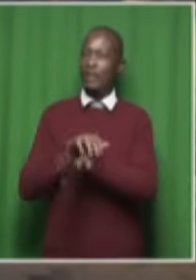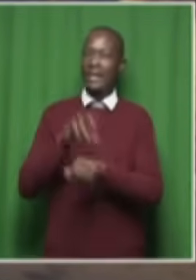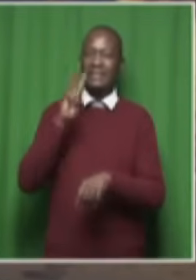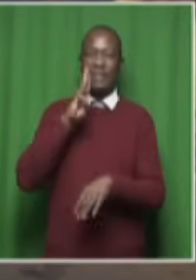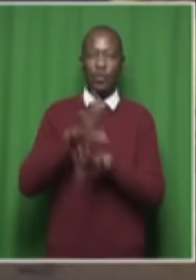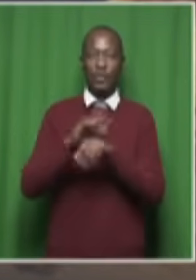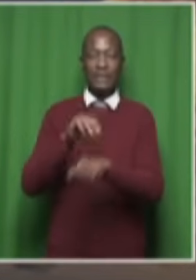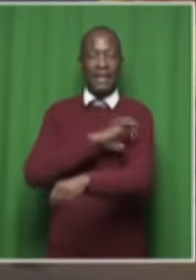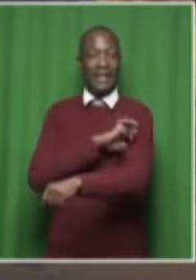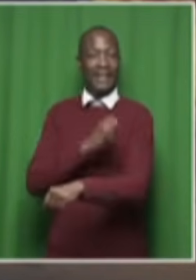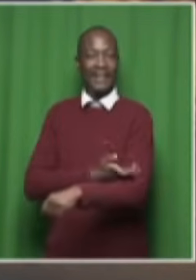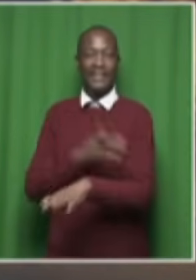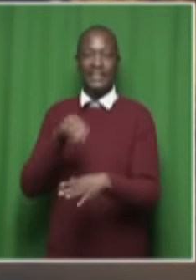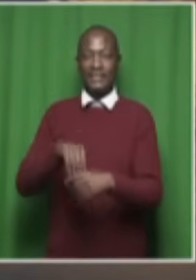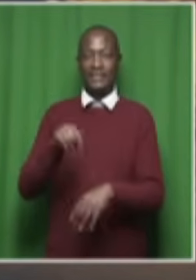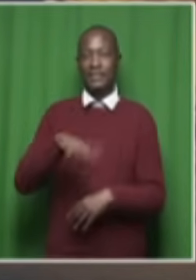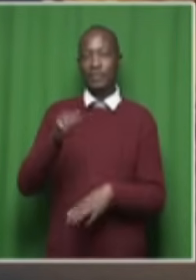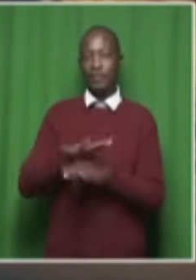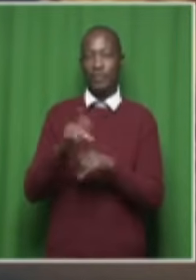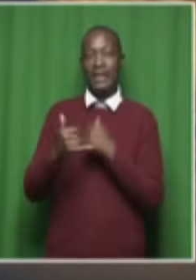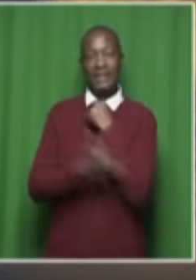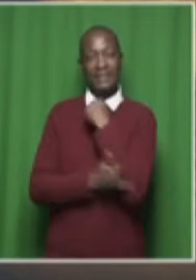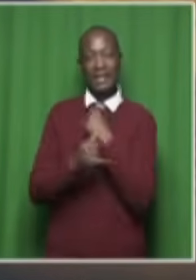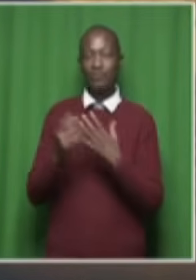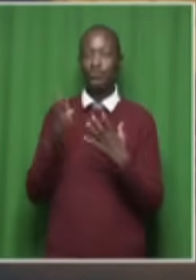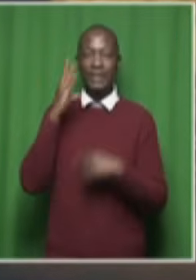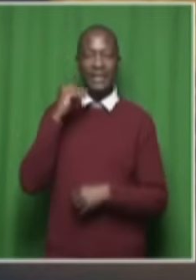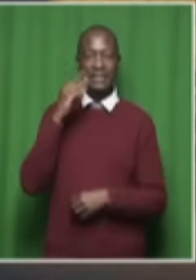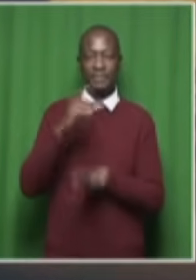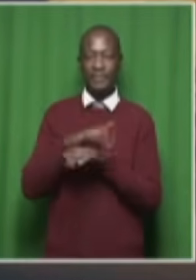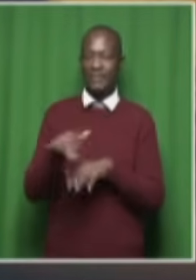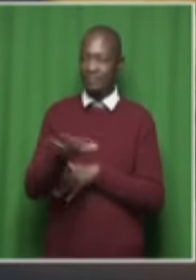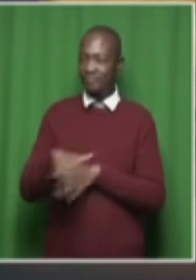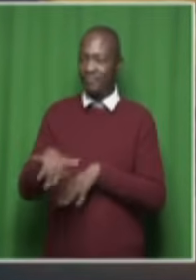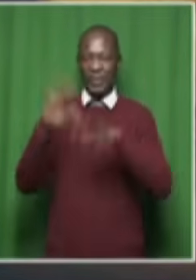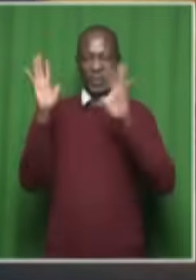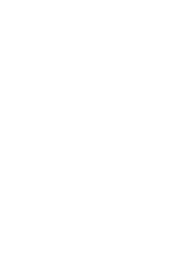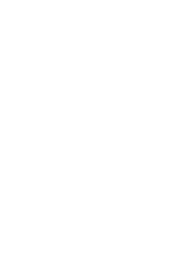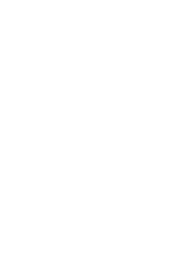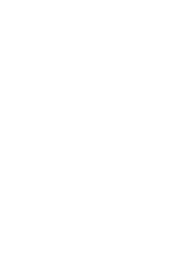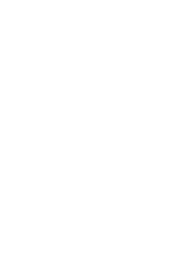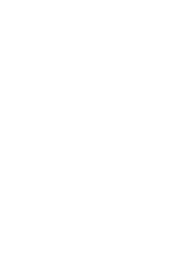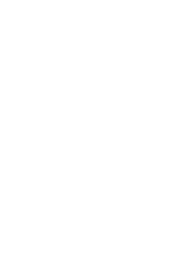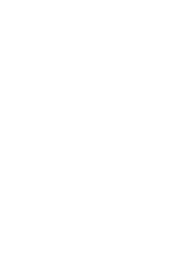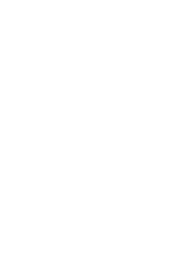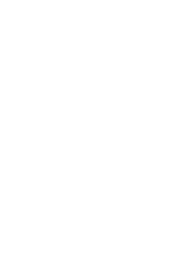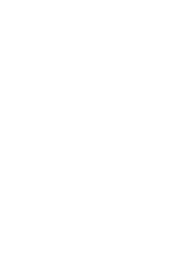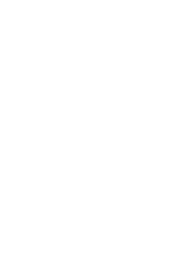energy in South Africa as the country experiences torrential rains and floods.